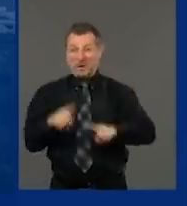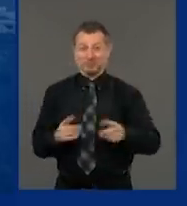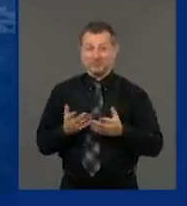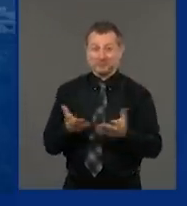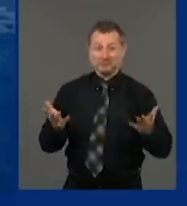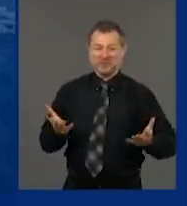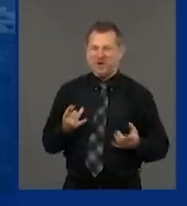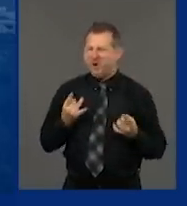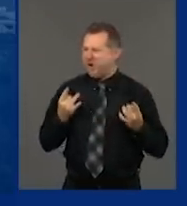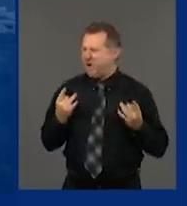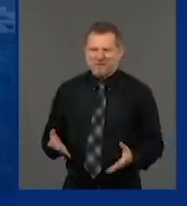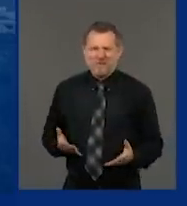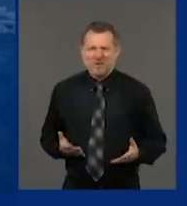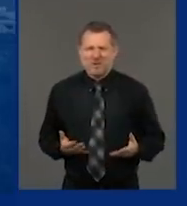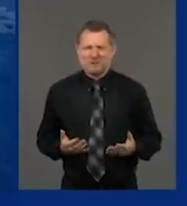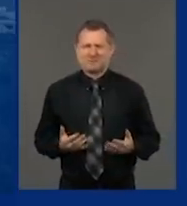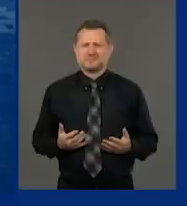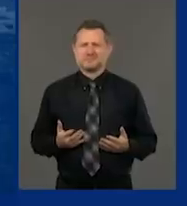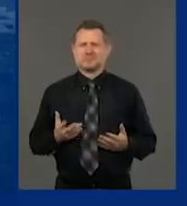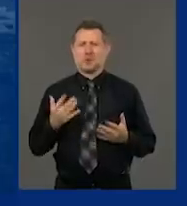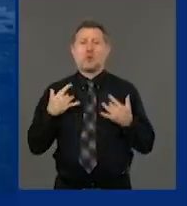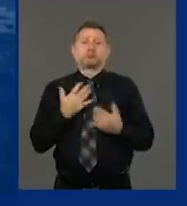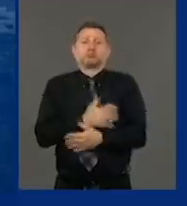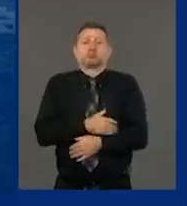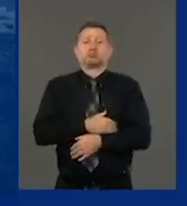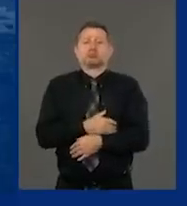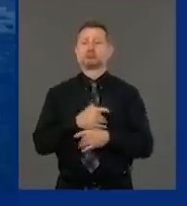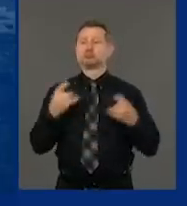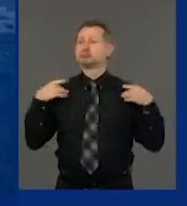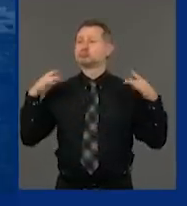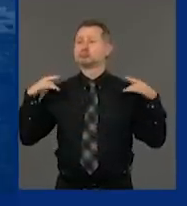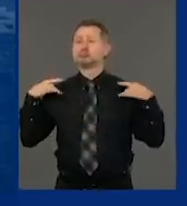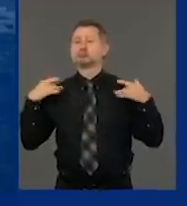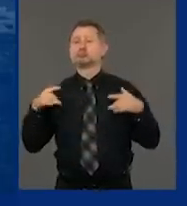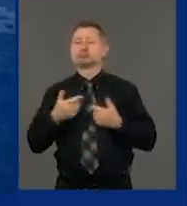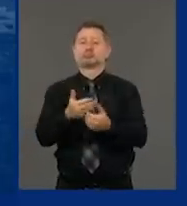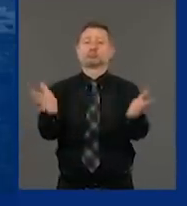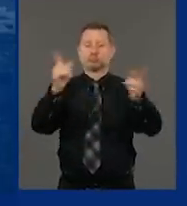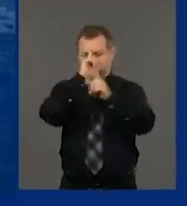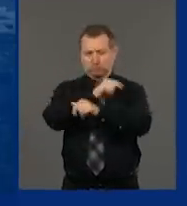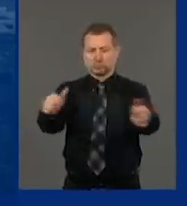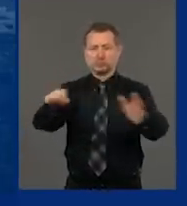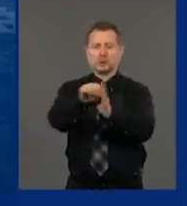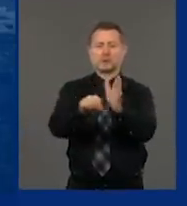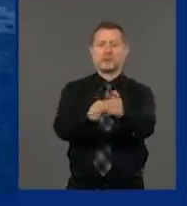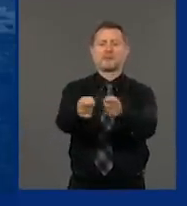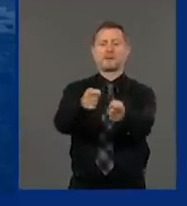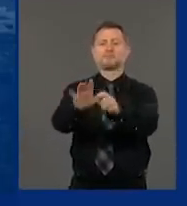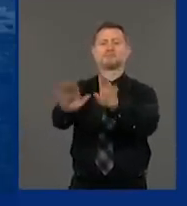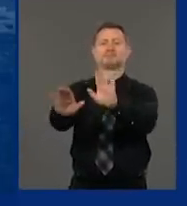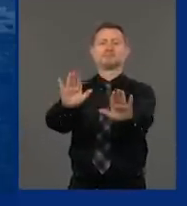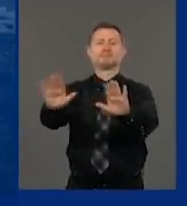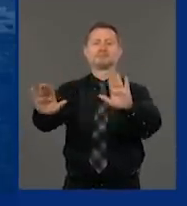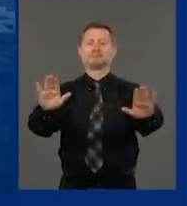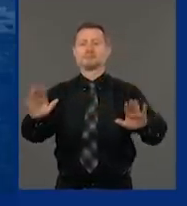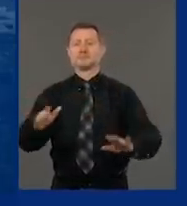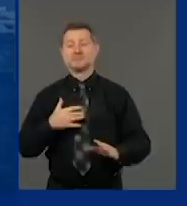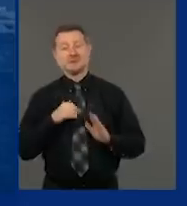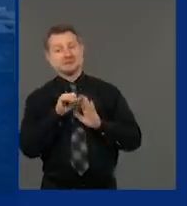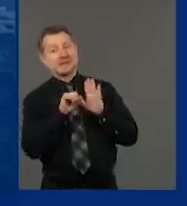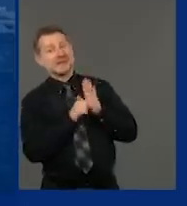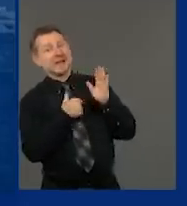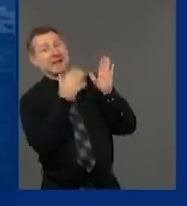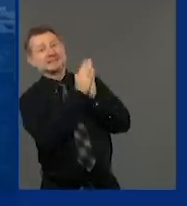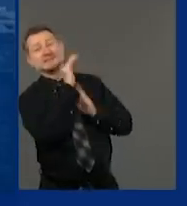post and said it's up to the states. And by the way, they got offended when the states asked for